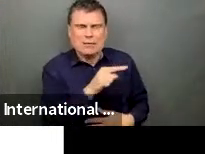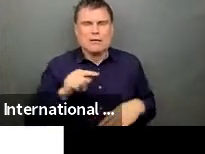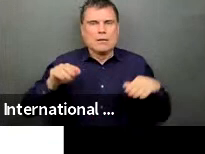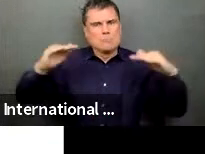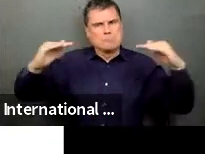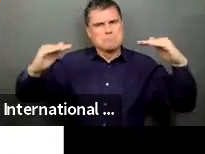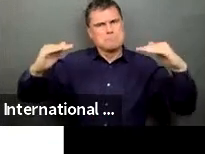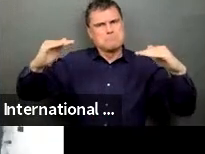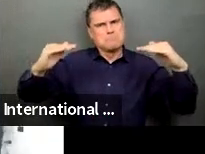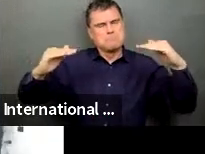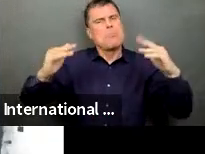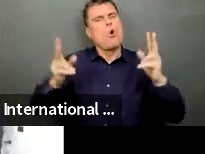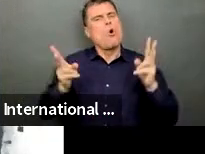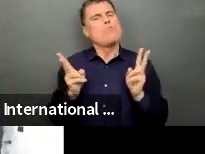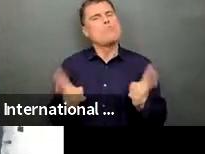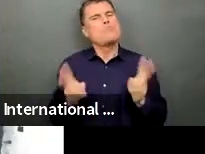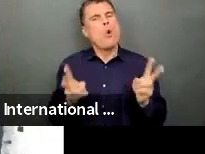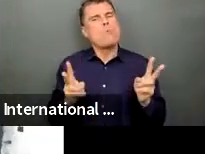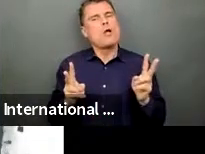Next slide, please.